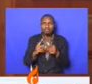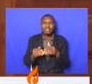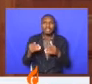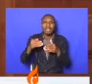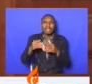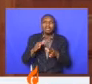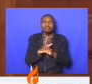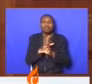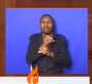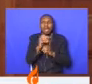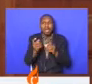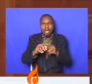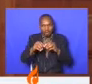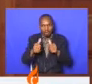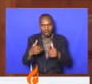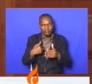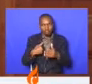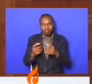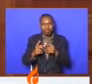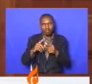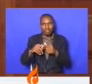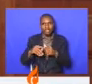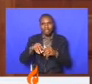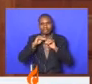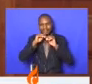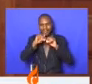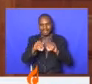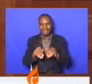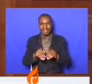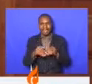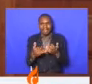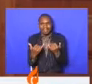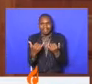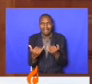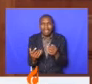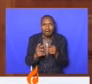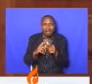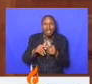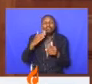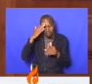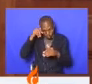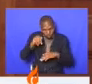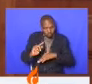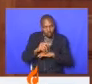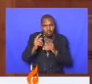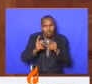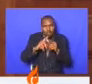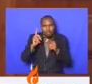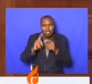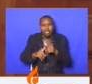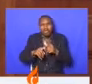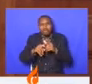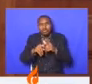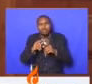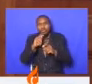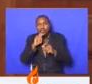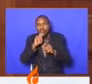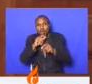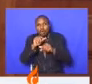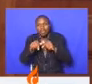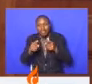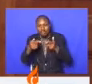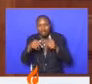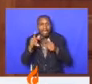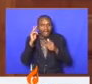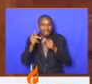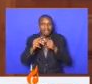agro-processing, as well as manufacturing. So as you know, today we do have quite a few activities in Kisii: